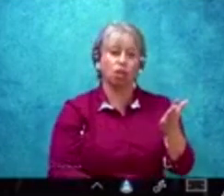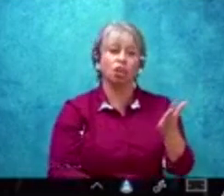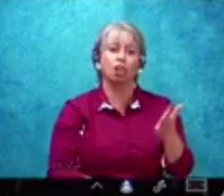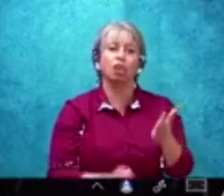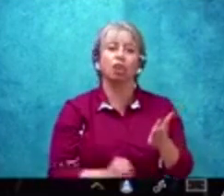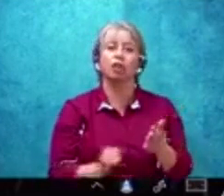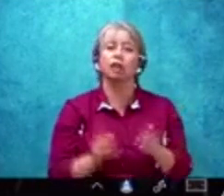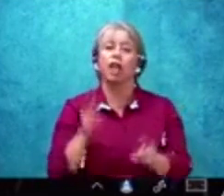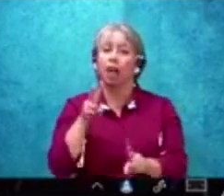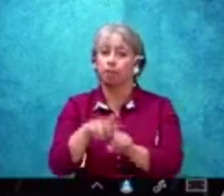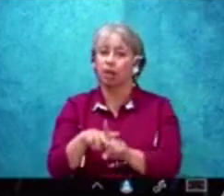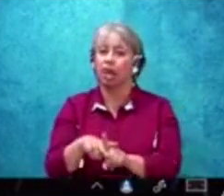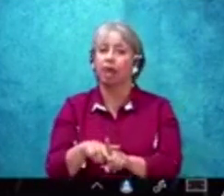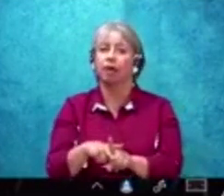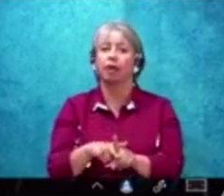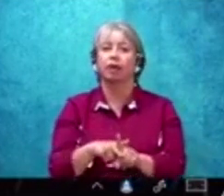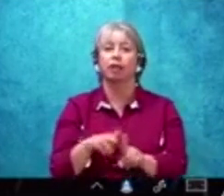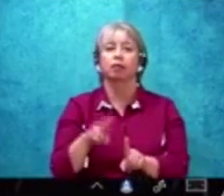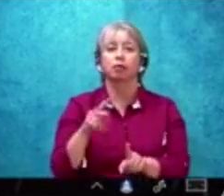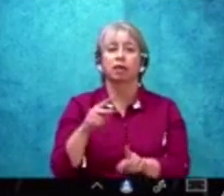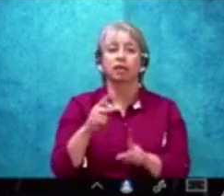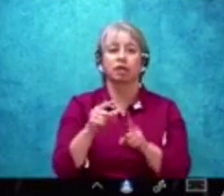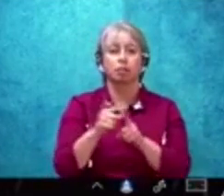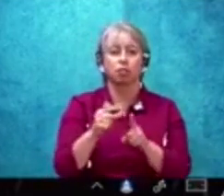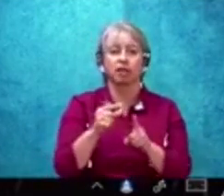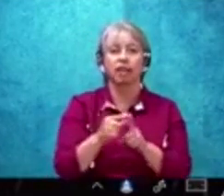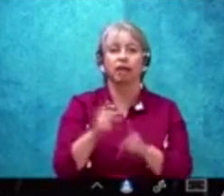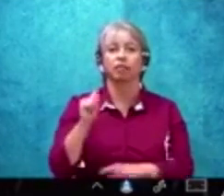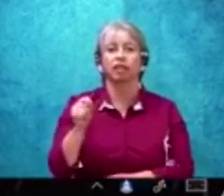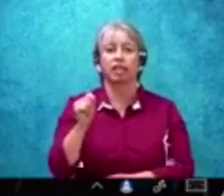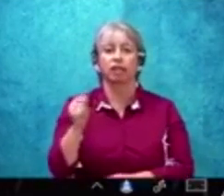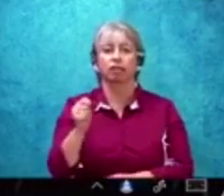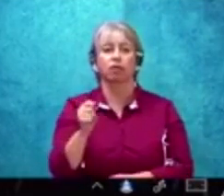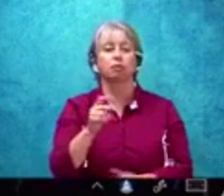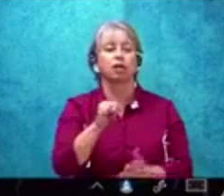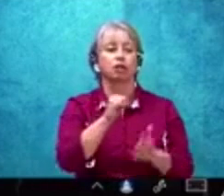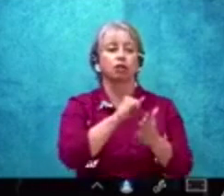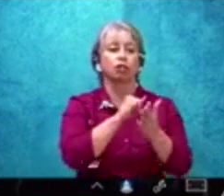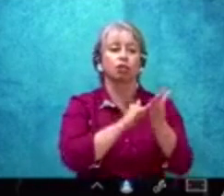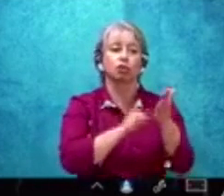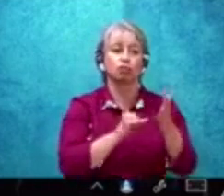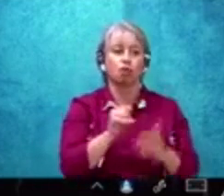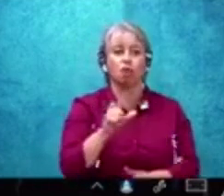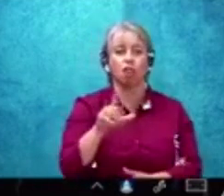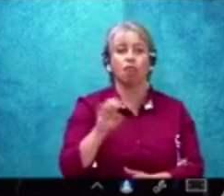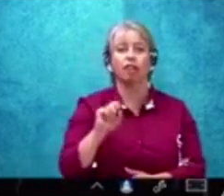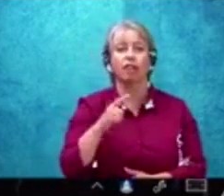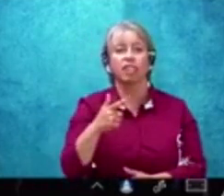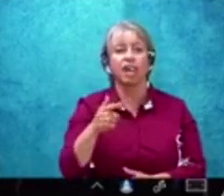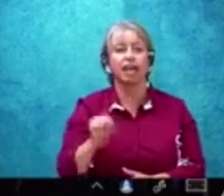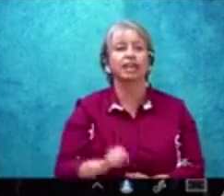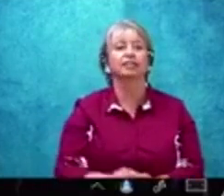Pythagorean theorem to solve this. So we're going to draw some legs. You can either choose to go